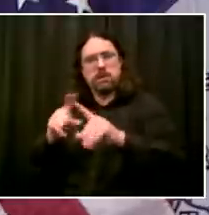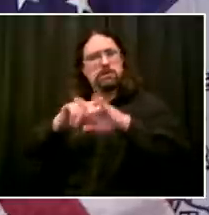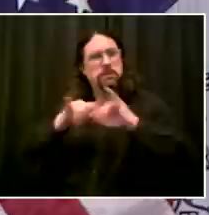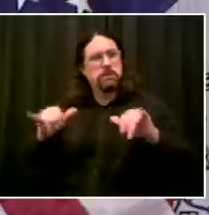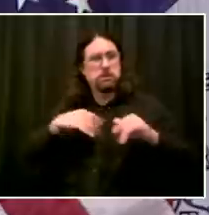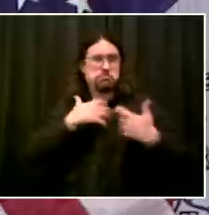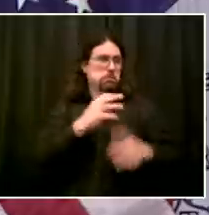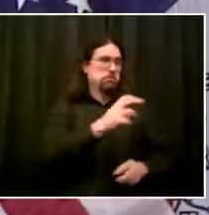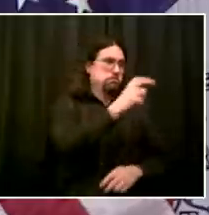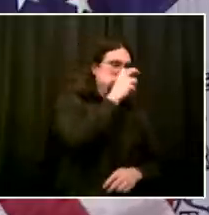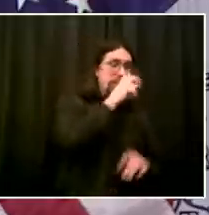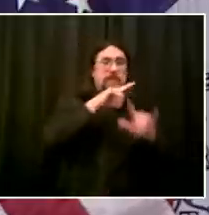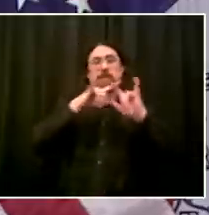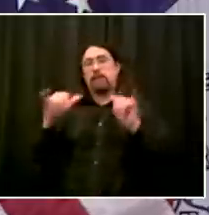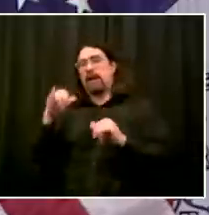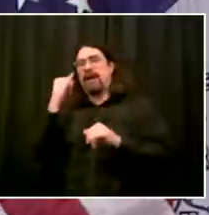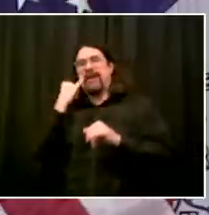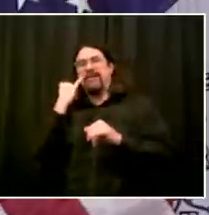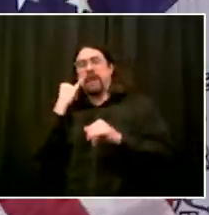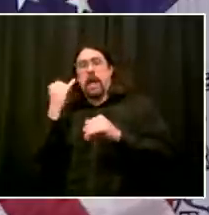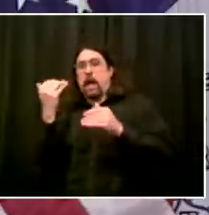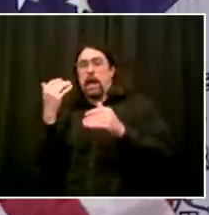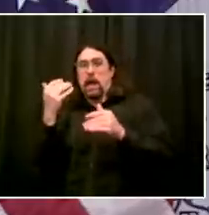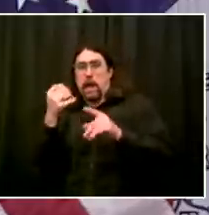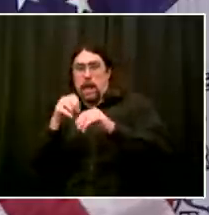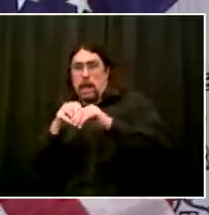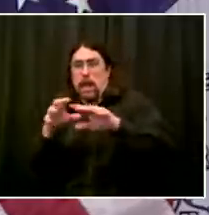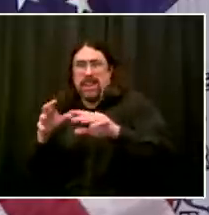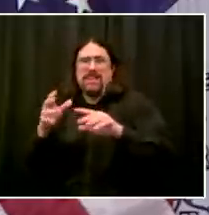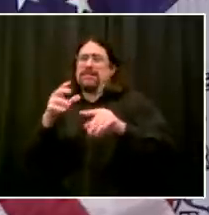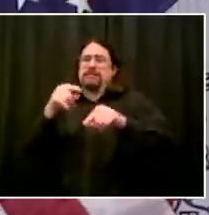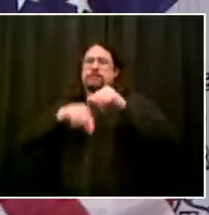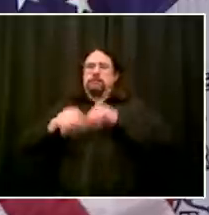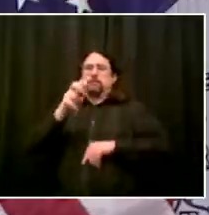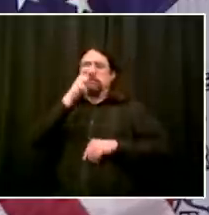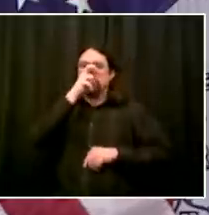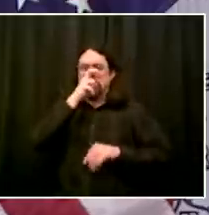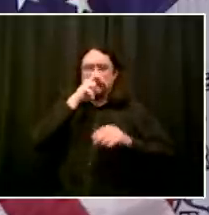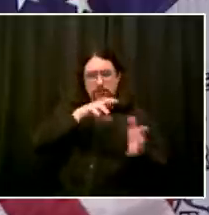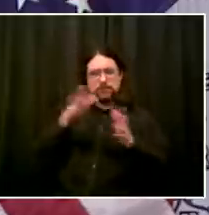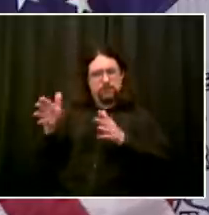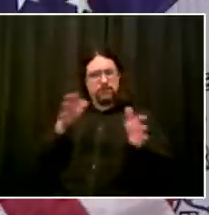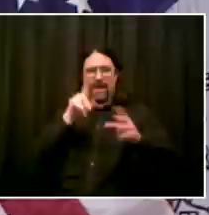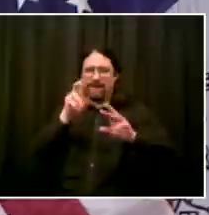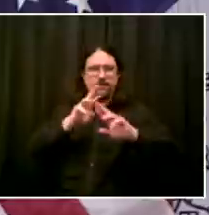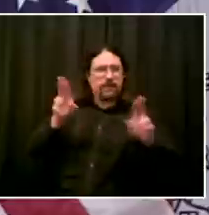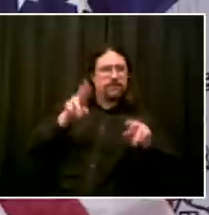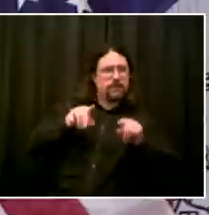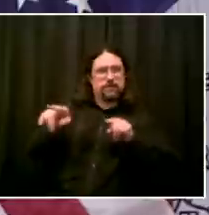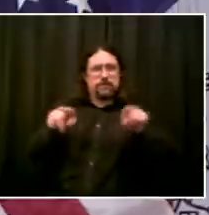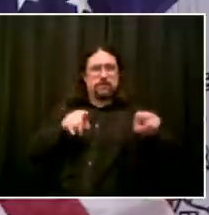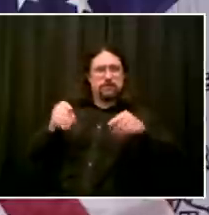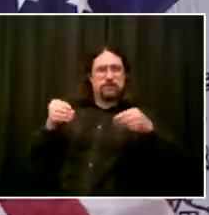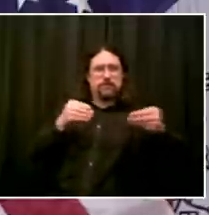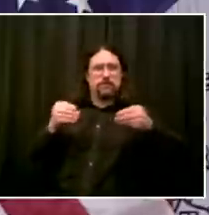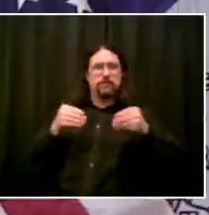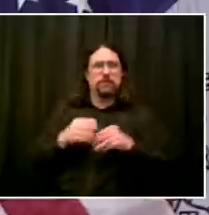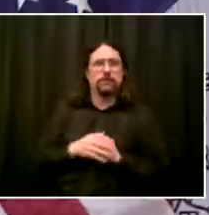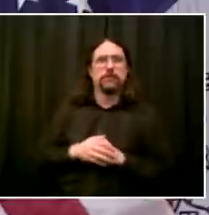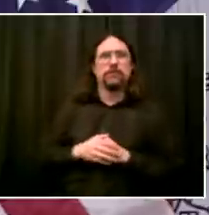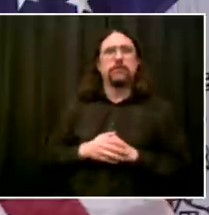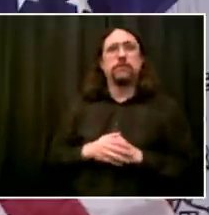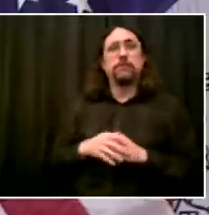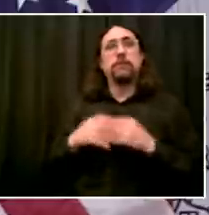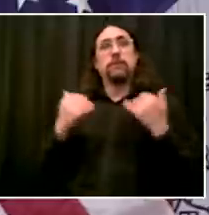construction, wholesale, and retail curbside pickup. You know, we're going to go over those standards, those rules, how they're going to be enforced, what kind of